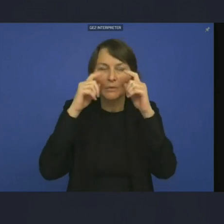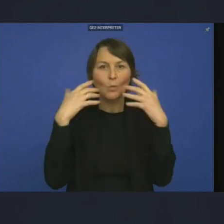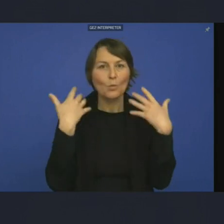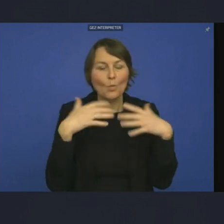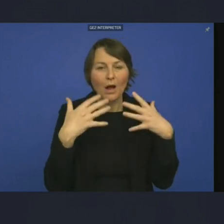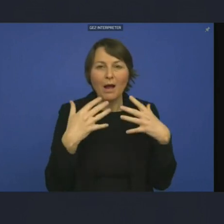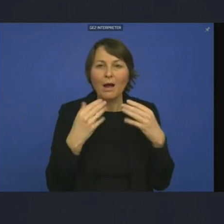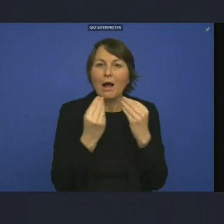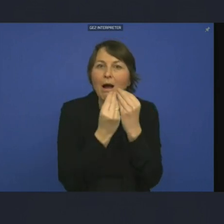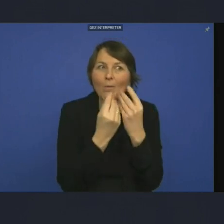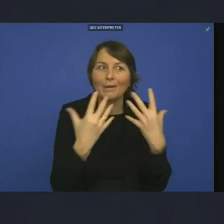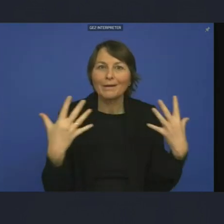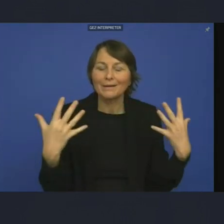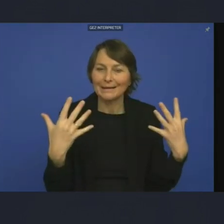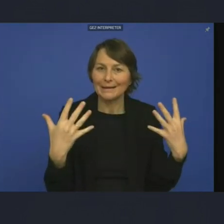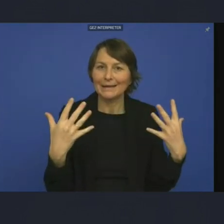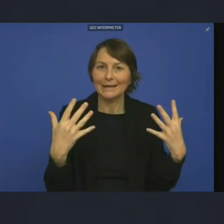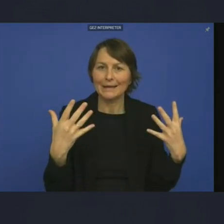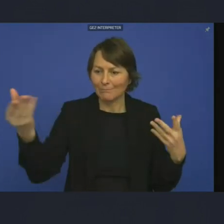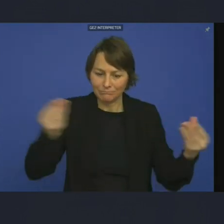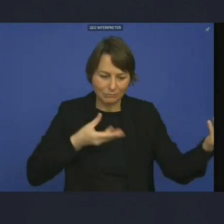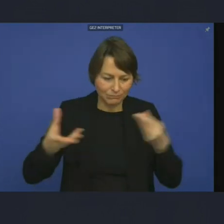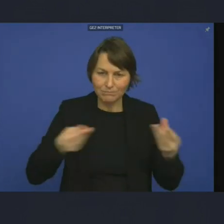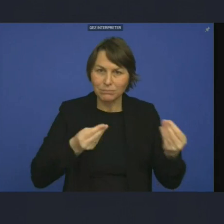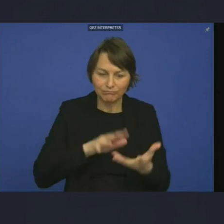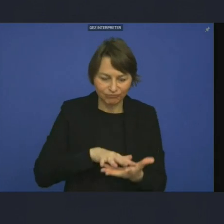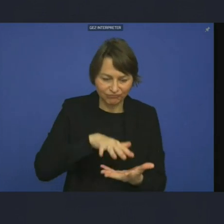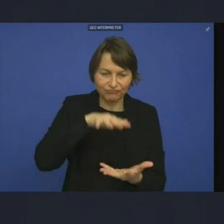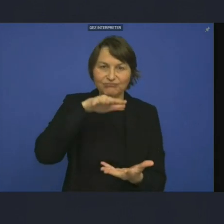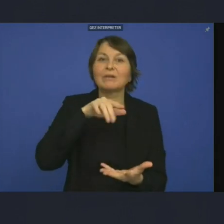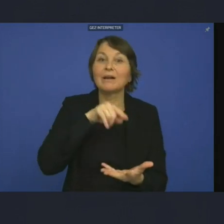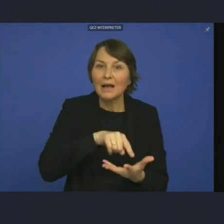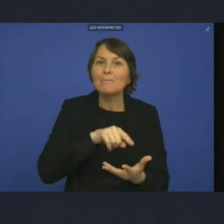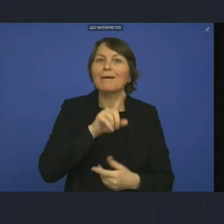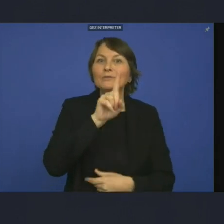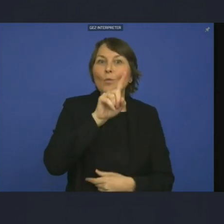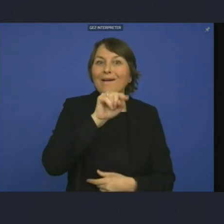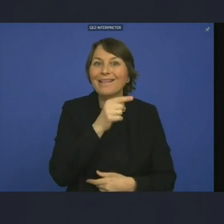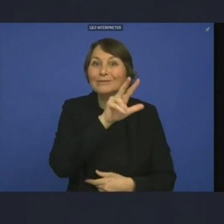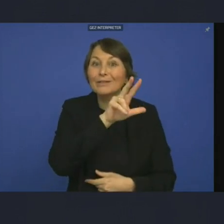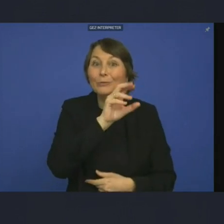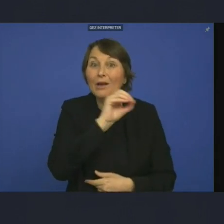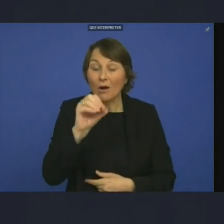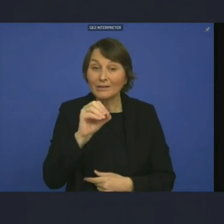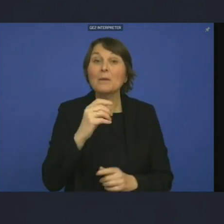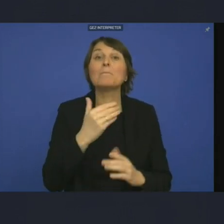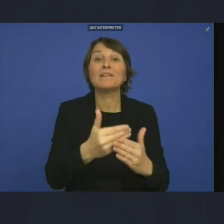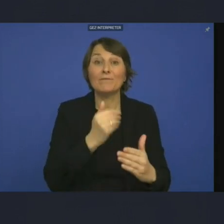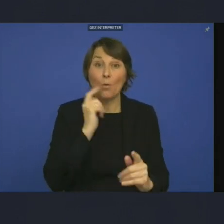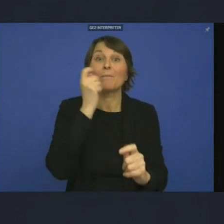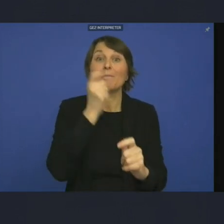we have 1,500 registered, and then we have the web streaming. And what is really interesting is also the fact